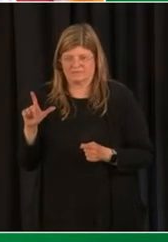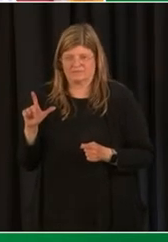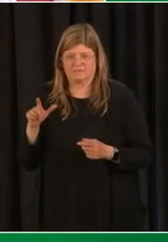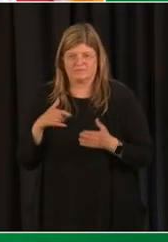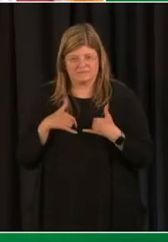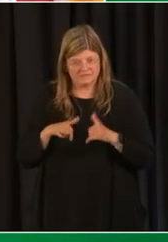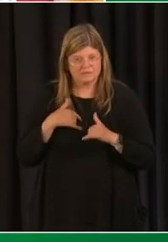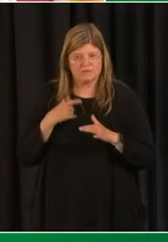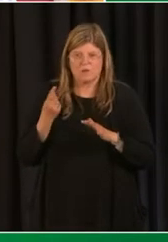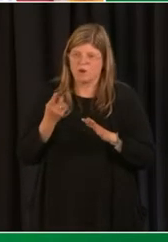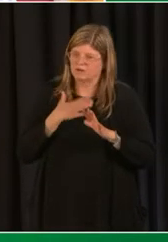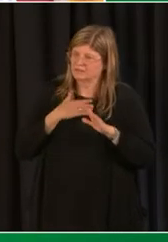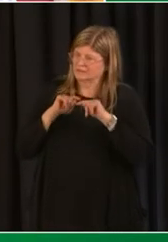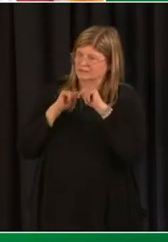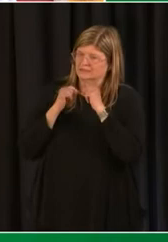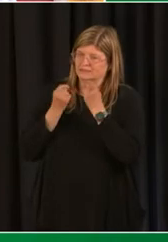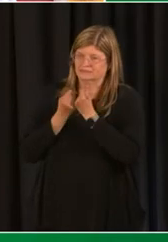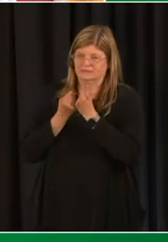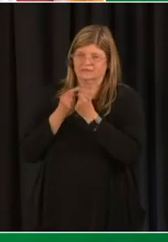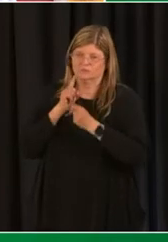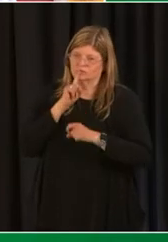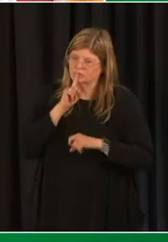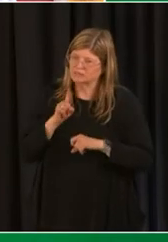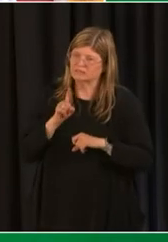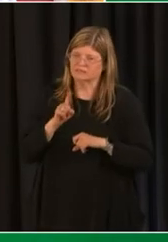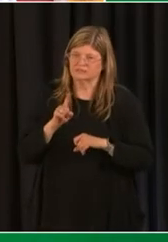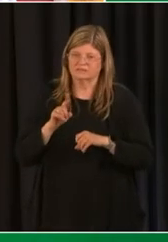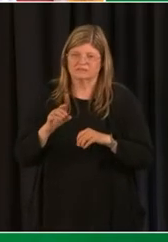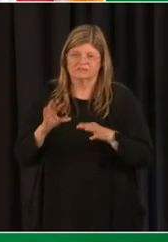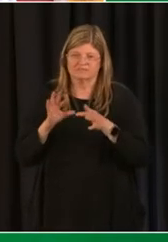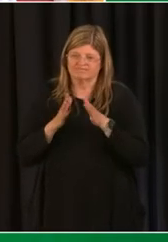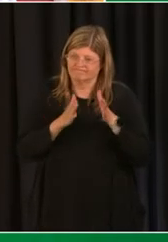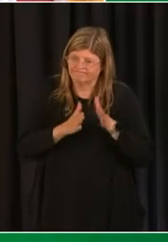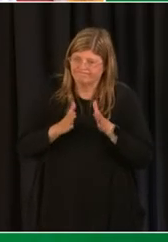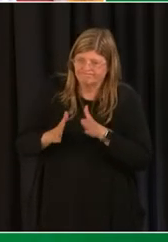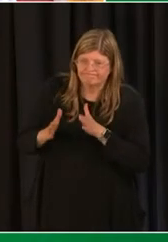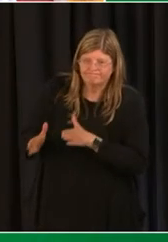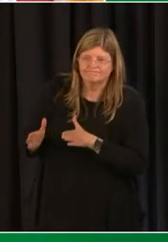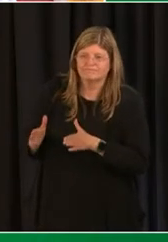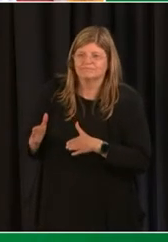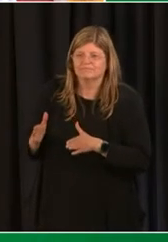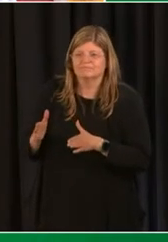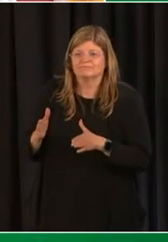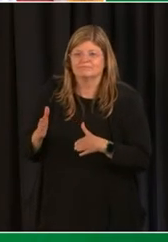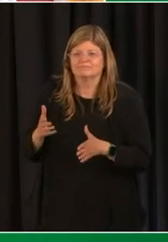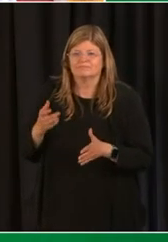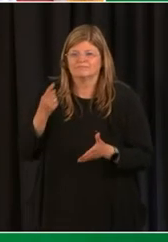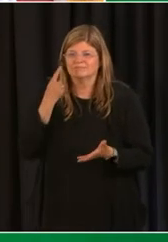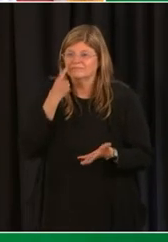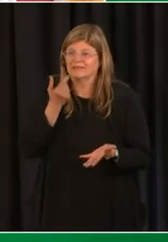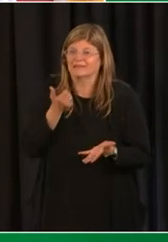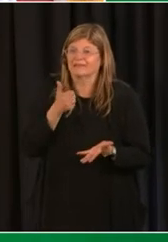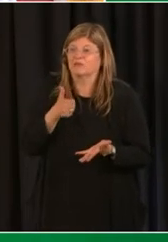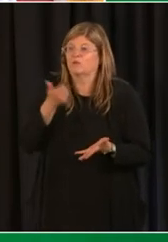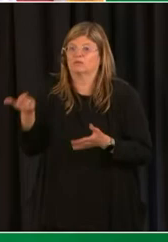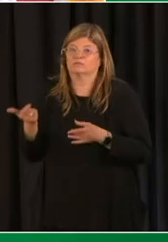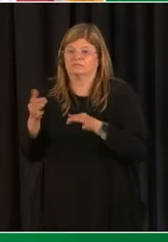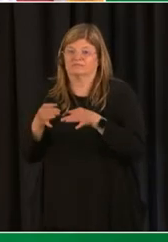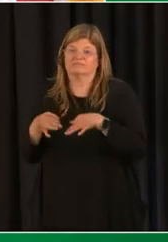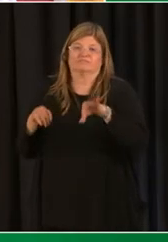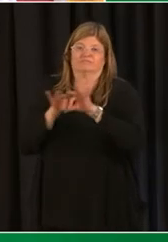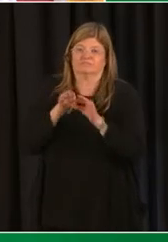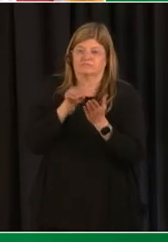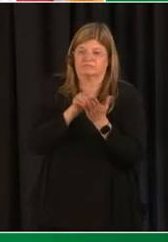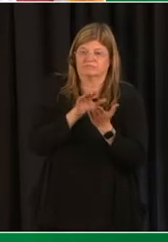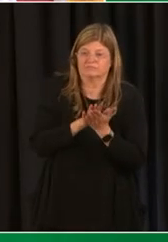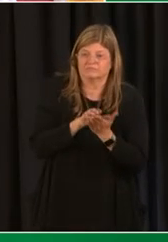acknowledge them. But I would say to you, just prepare as you would prepare for any critical kind of documentation